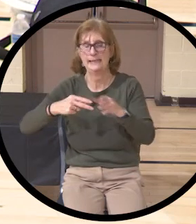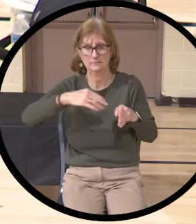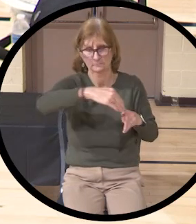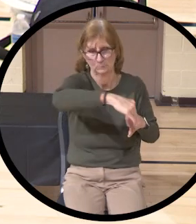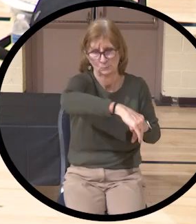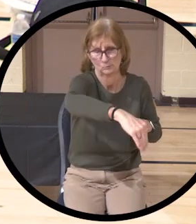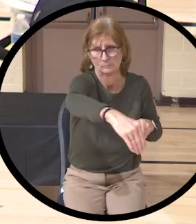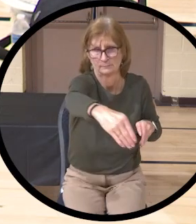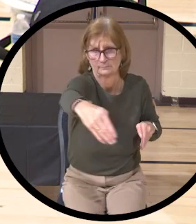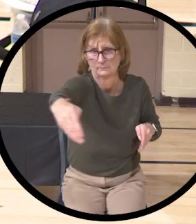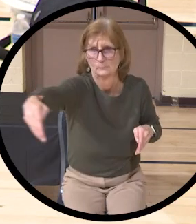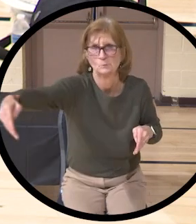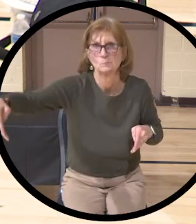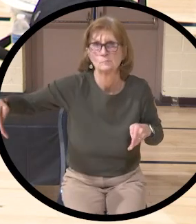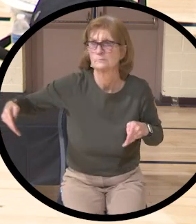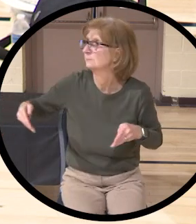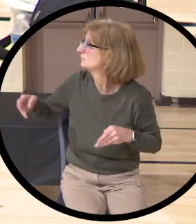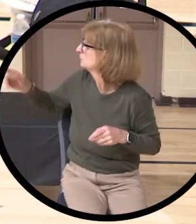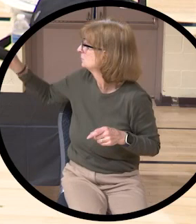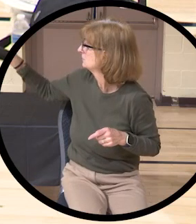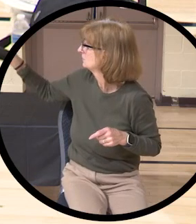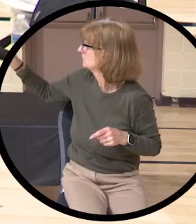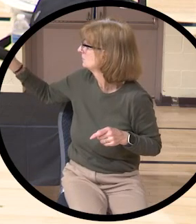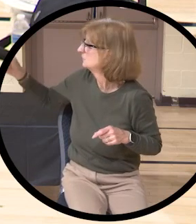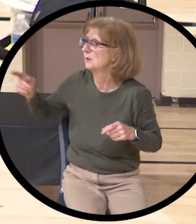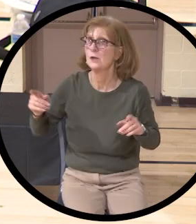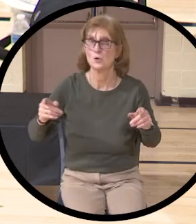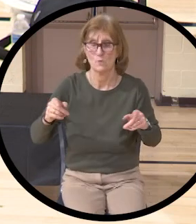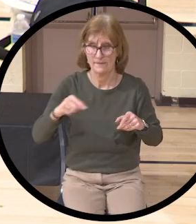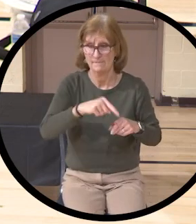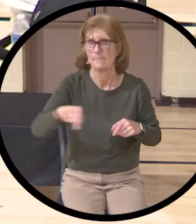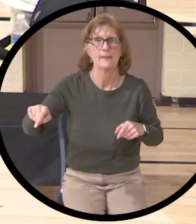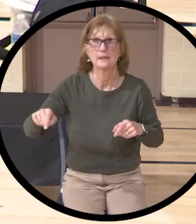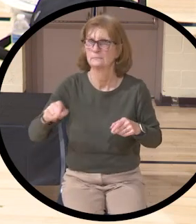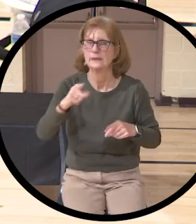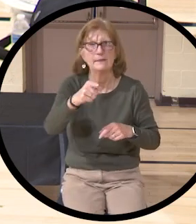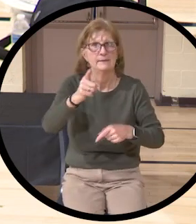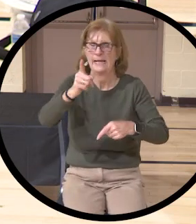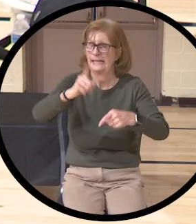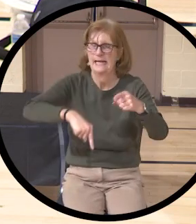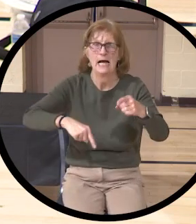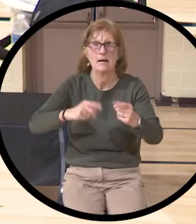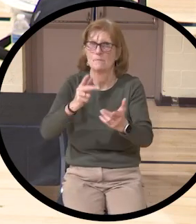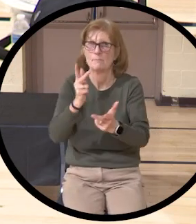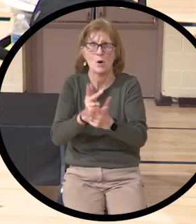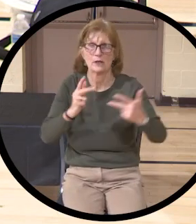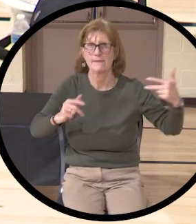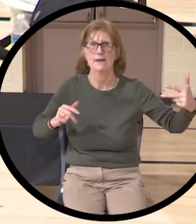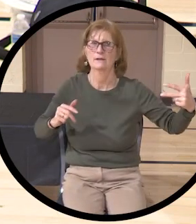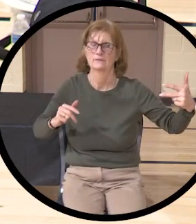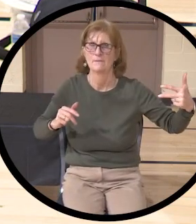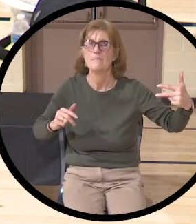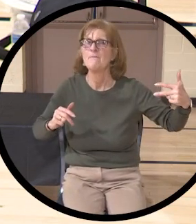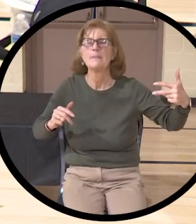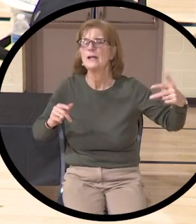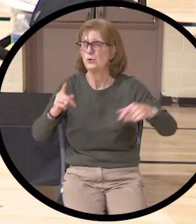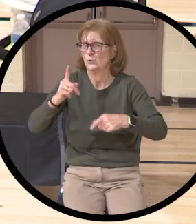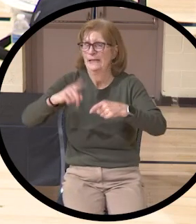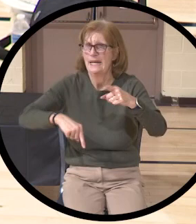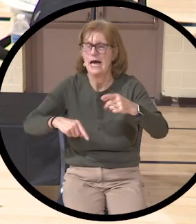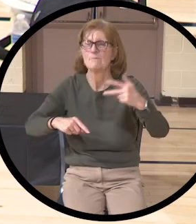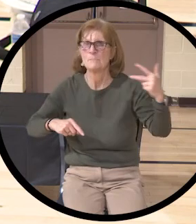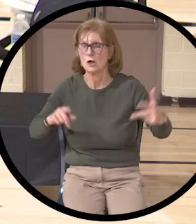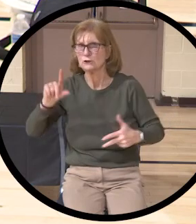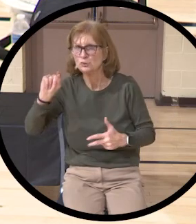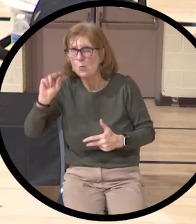these gored out areas, do have flex posts in them so that no one can park too close to the crosswalks, because it's illegal to park within 20 feet of a crosswalk